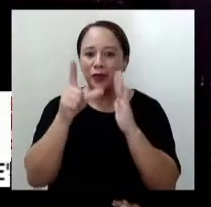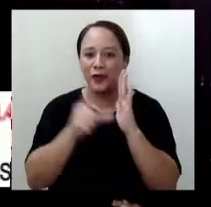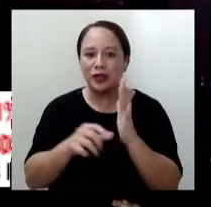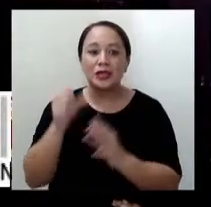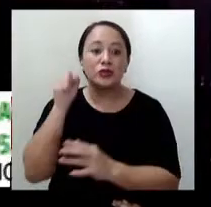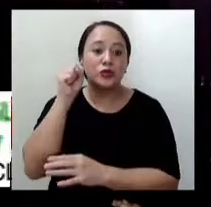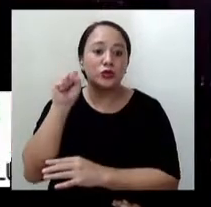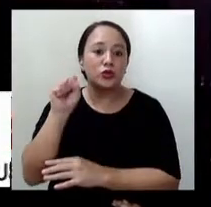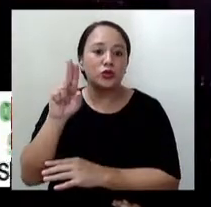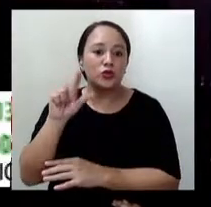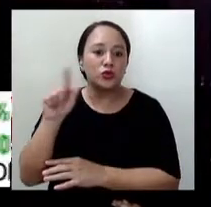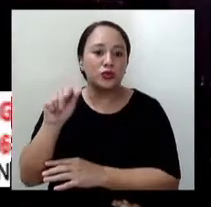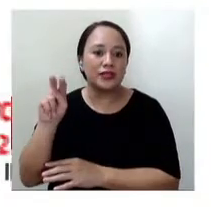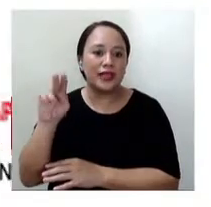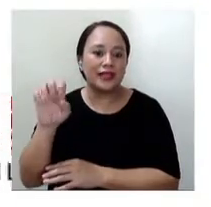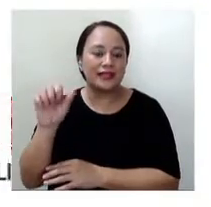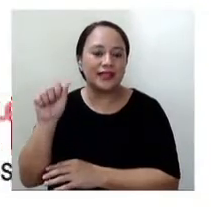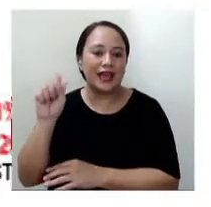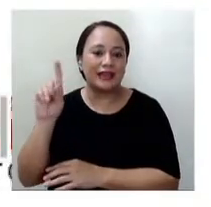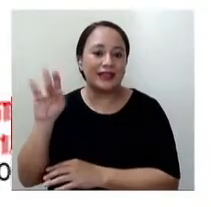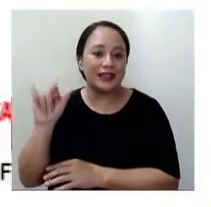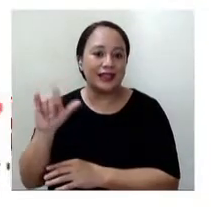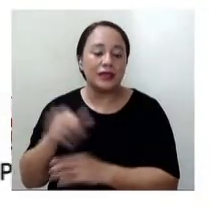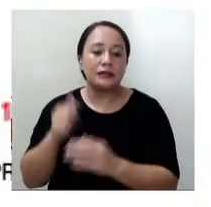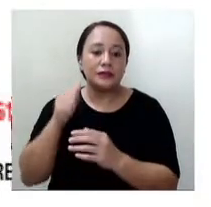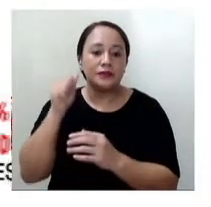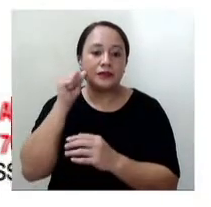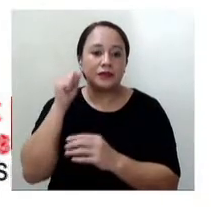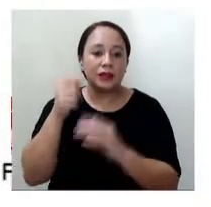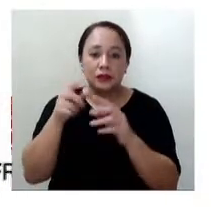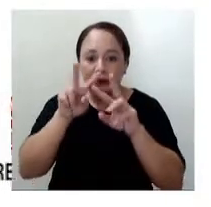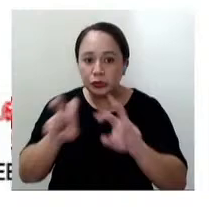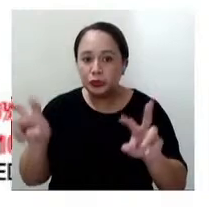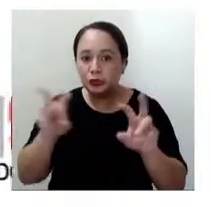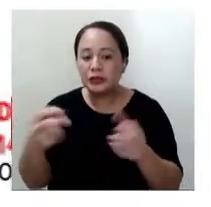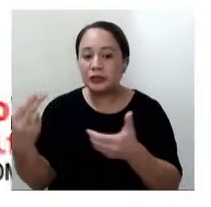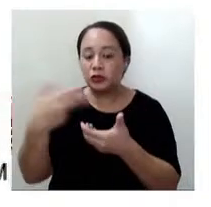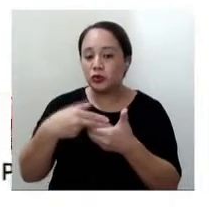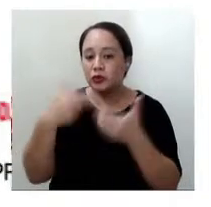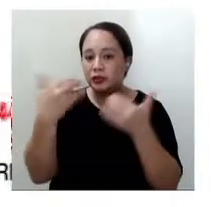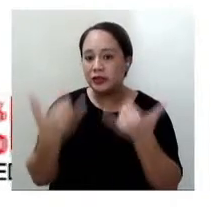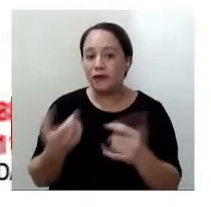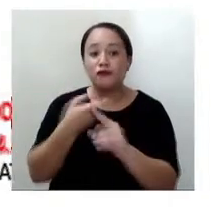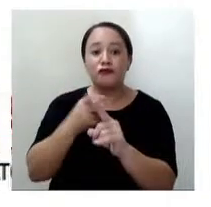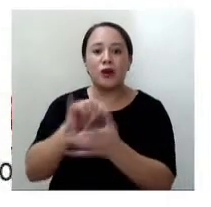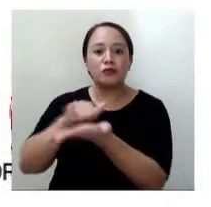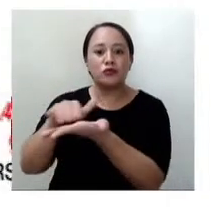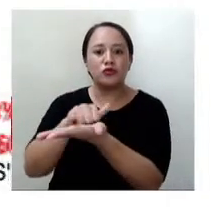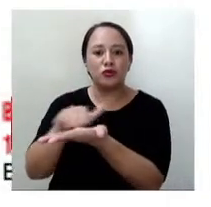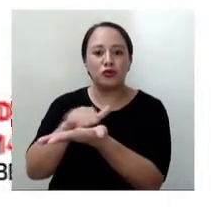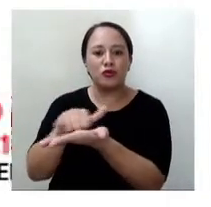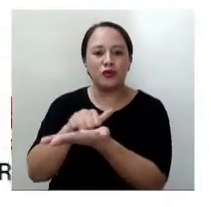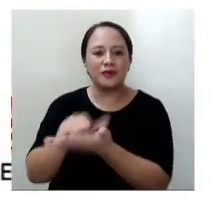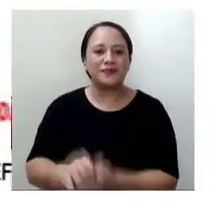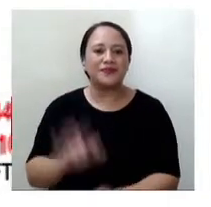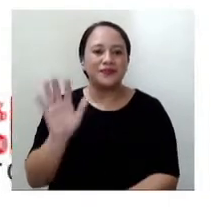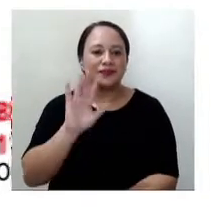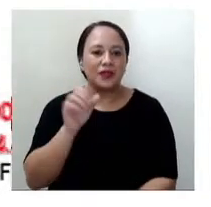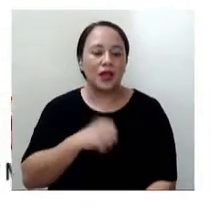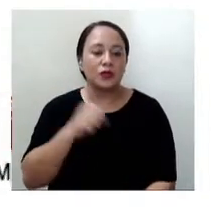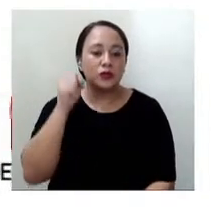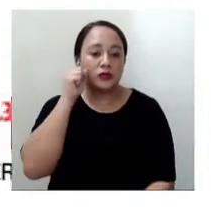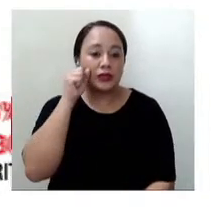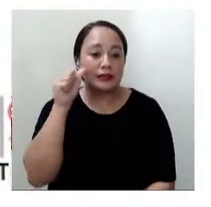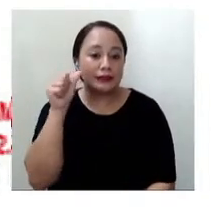Adley. She's a high-level commissioner, investigate PH. She now joins us from New York. Suzanne, welcome to the program, and thanks